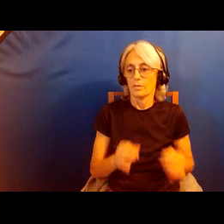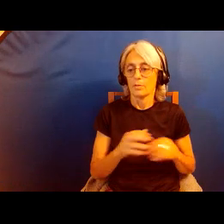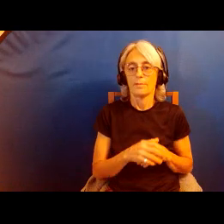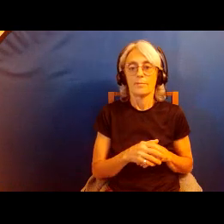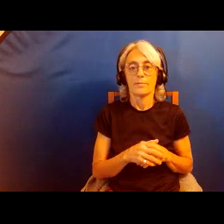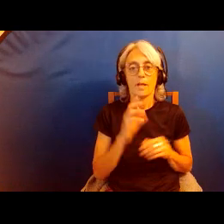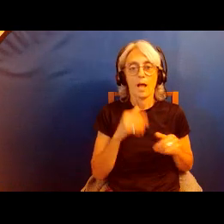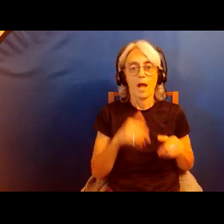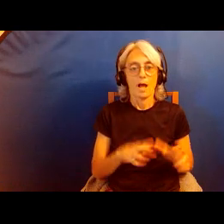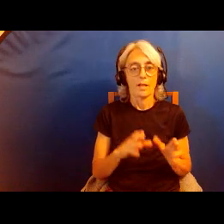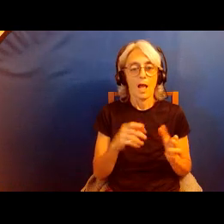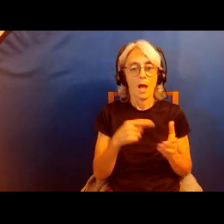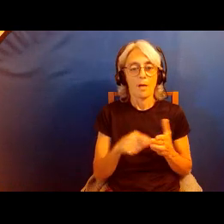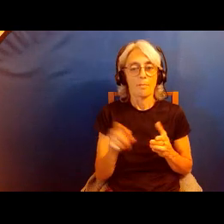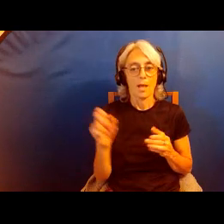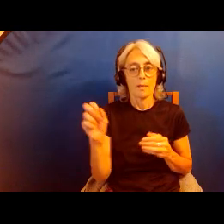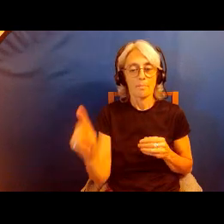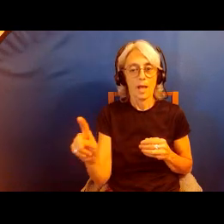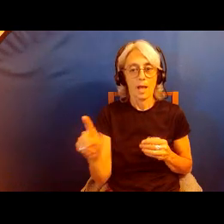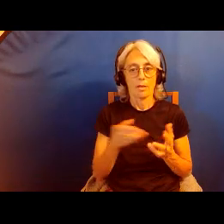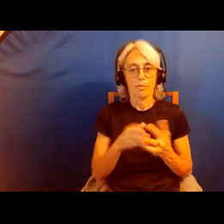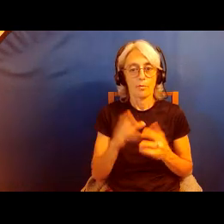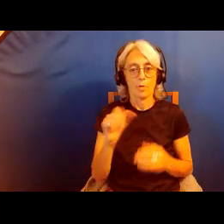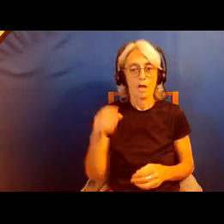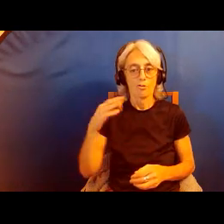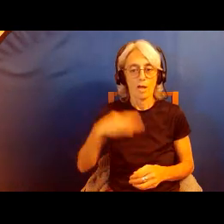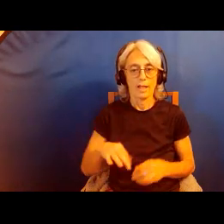this repayment through a credit.